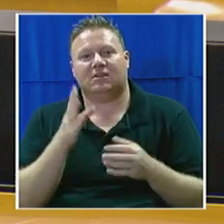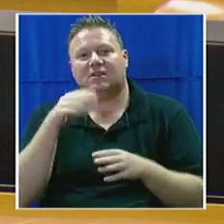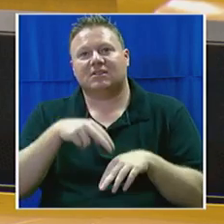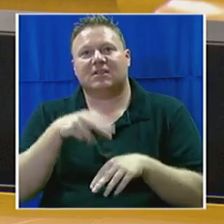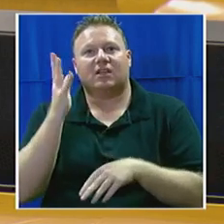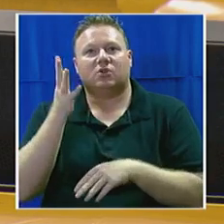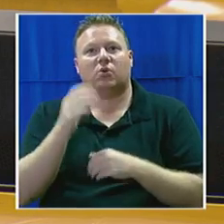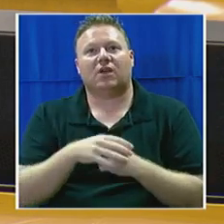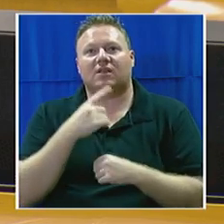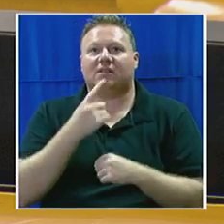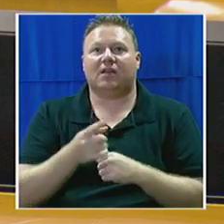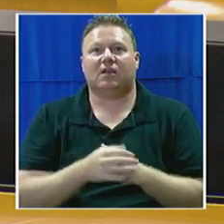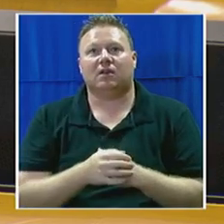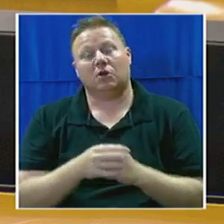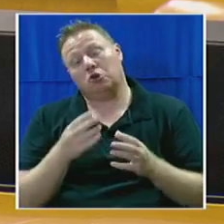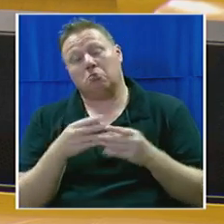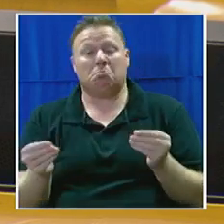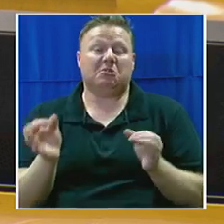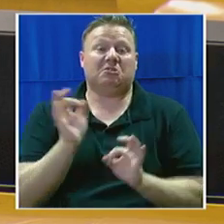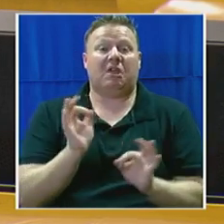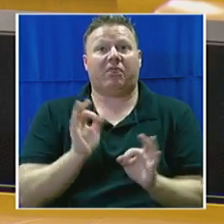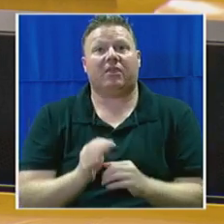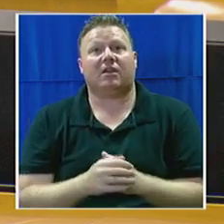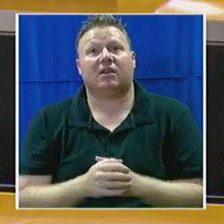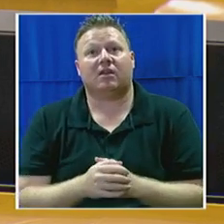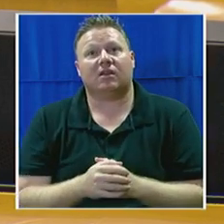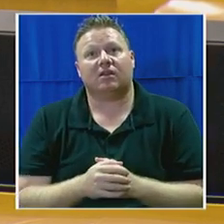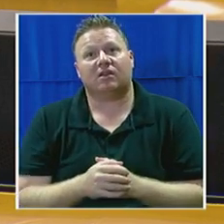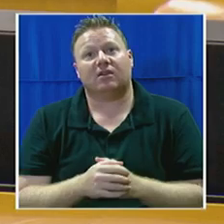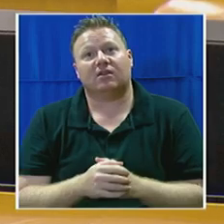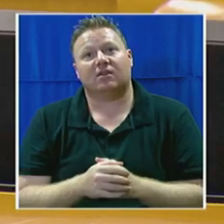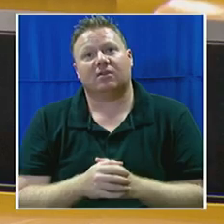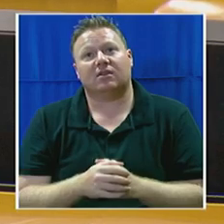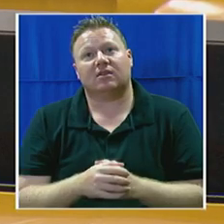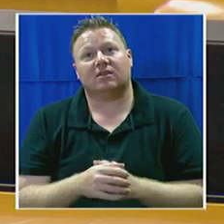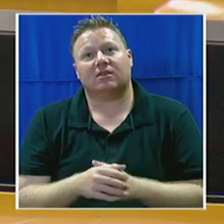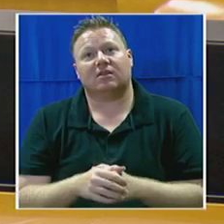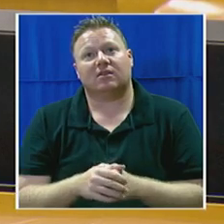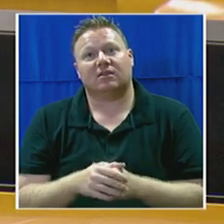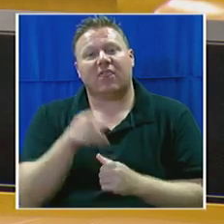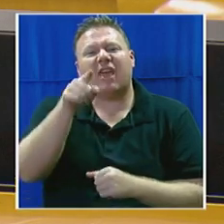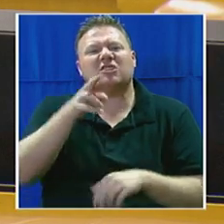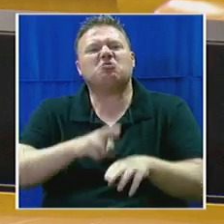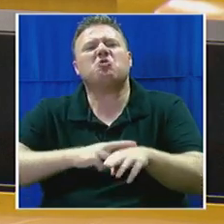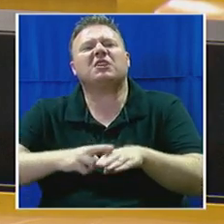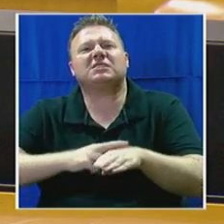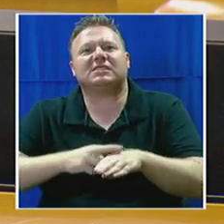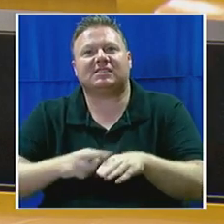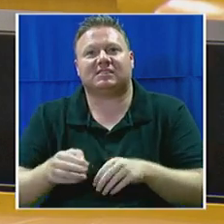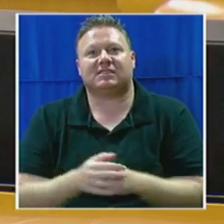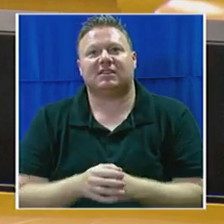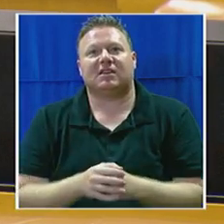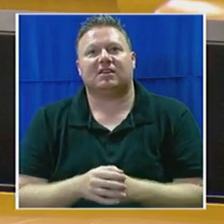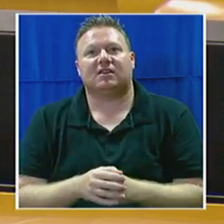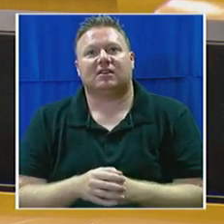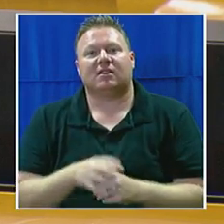and say, you have missed nothing. That is being racist. That Honorable is being